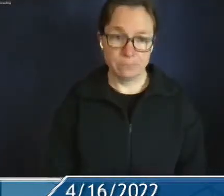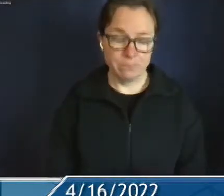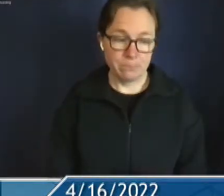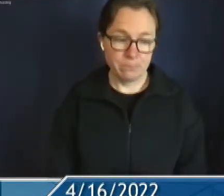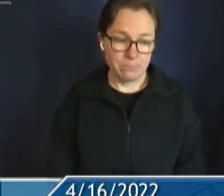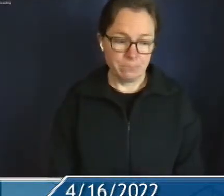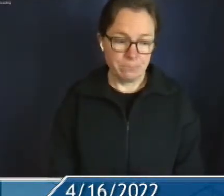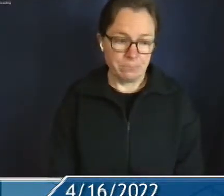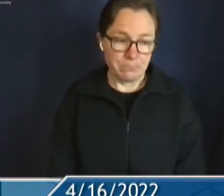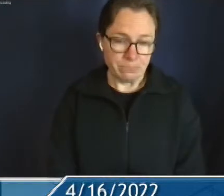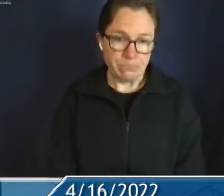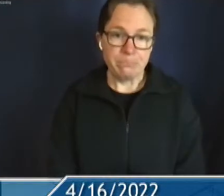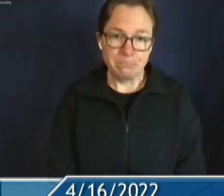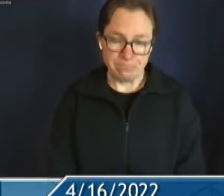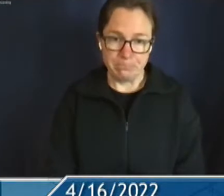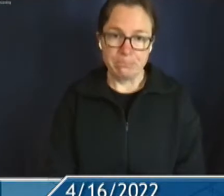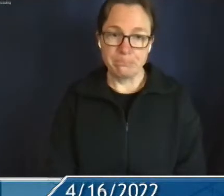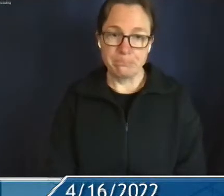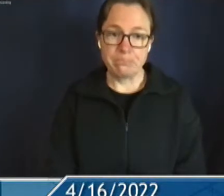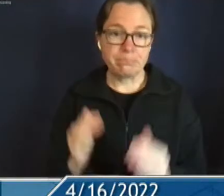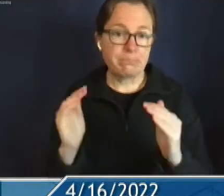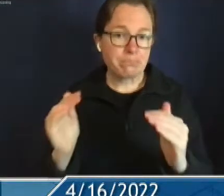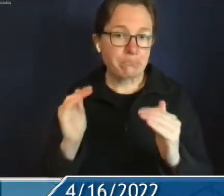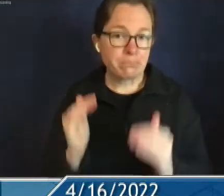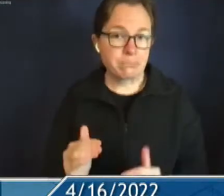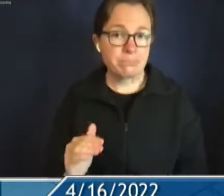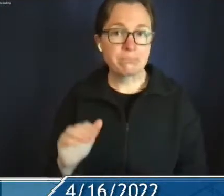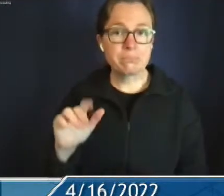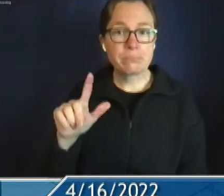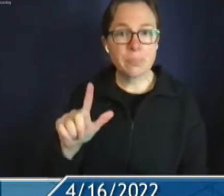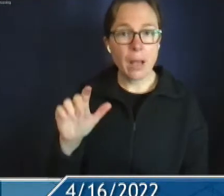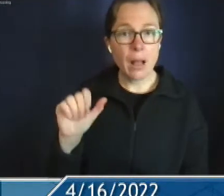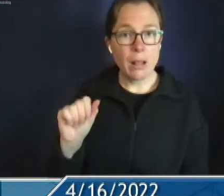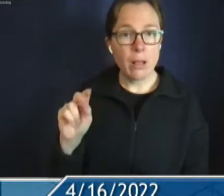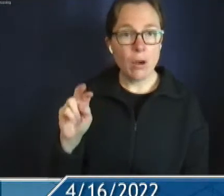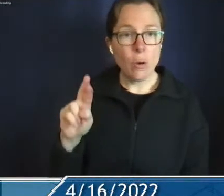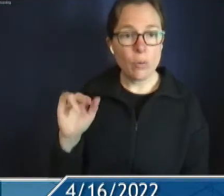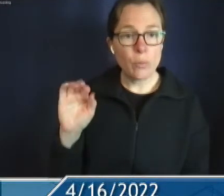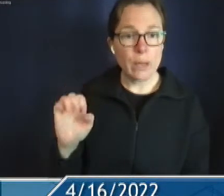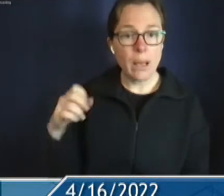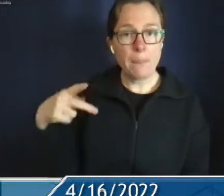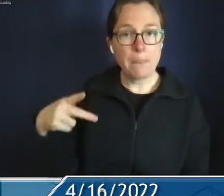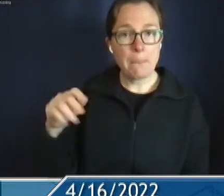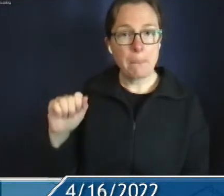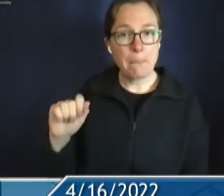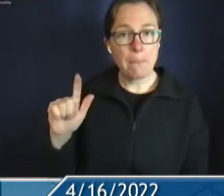Thank you. Next, we have Laurie Palmer.